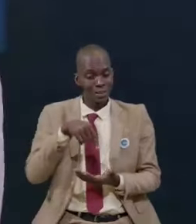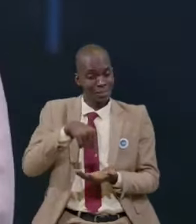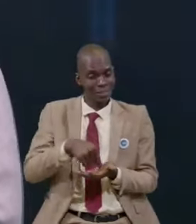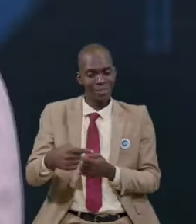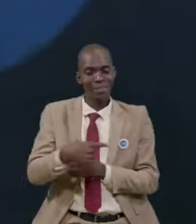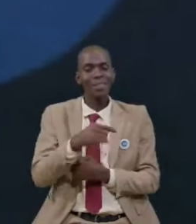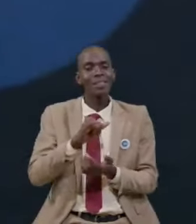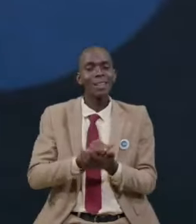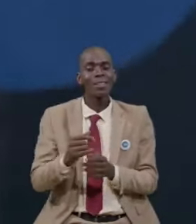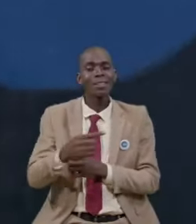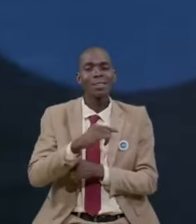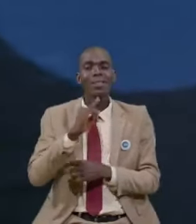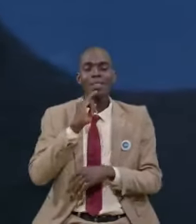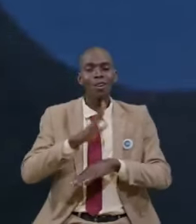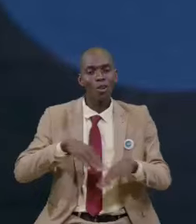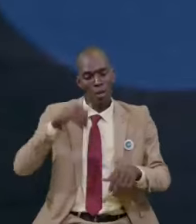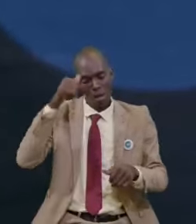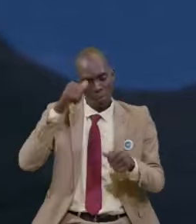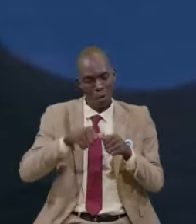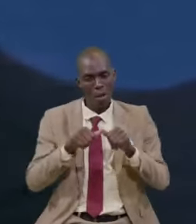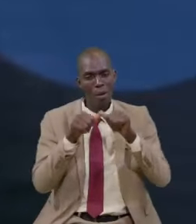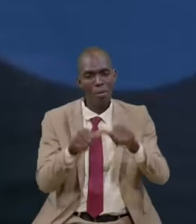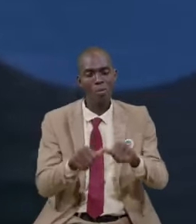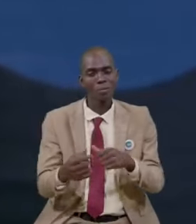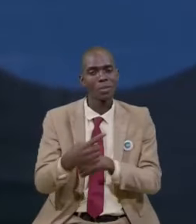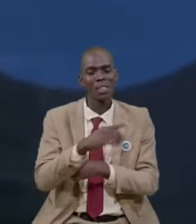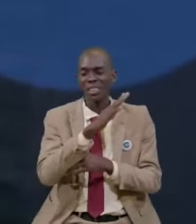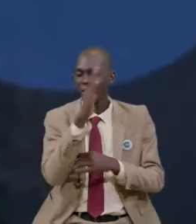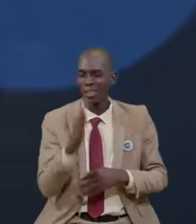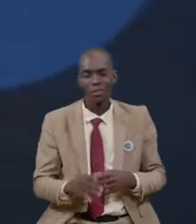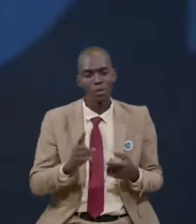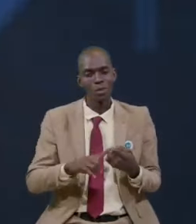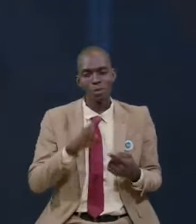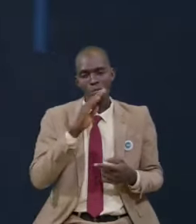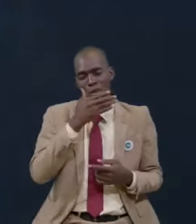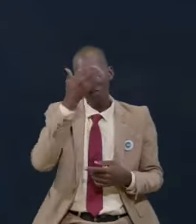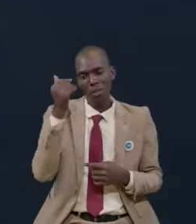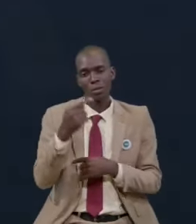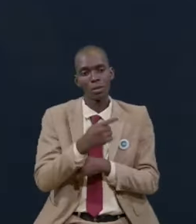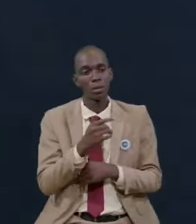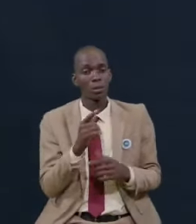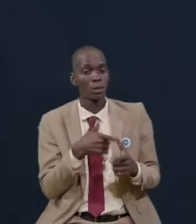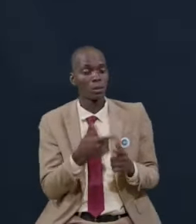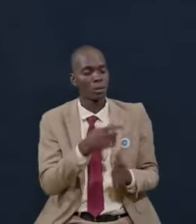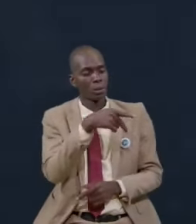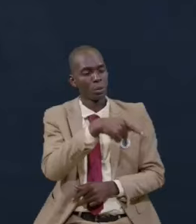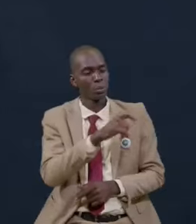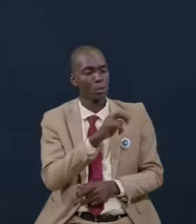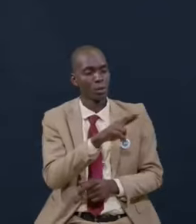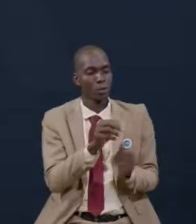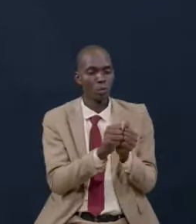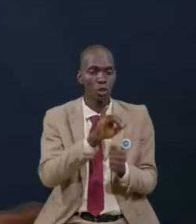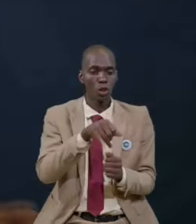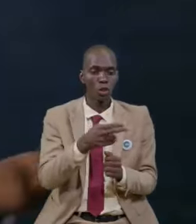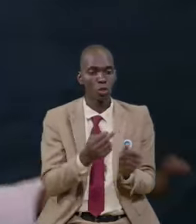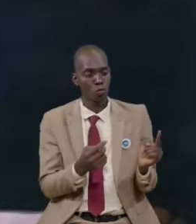be forgotten day, Peter and John were coming, and they were coming to the place of prayer. They had